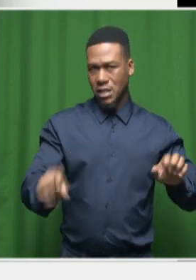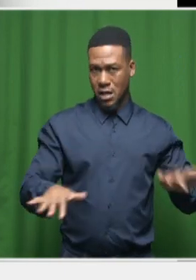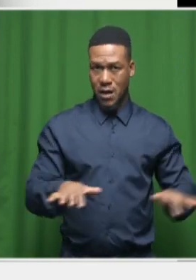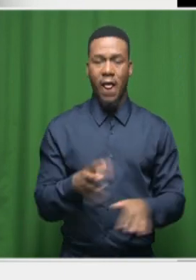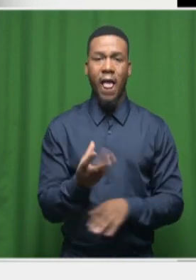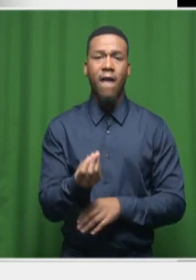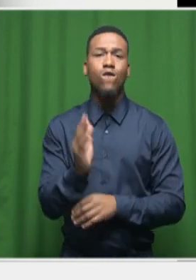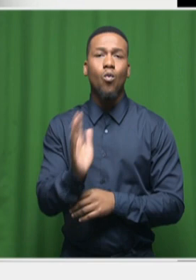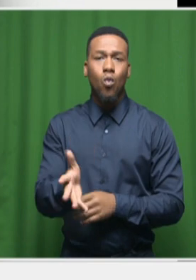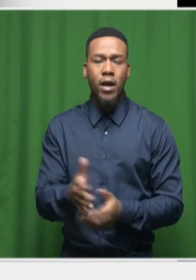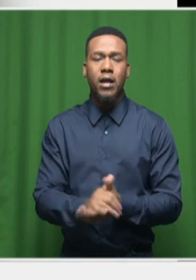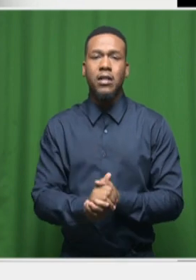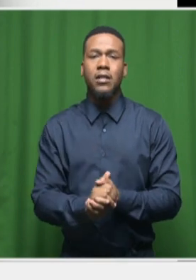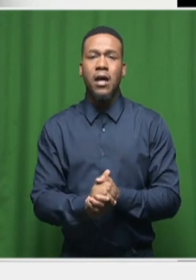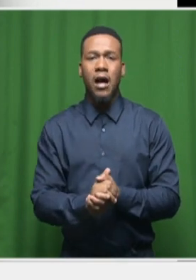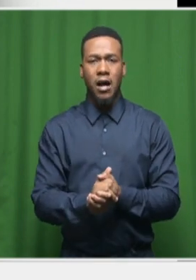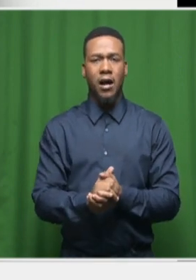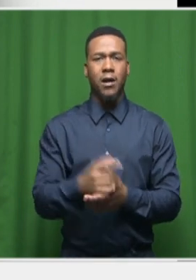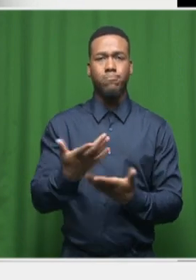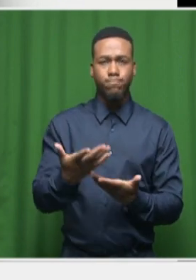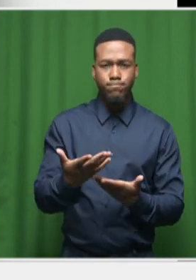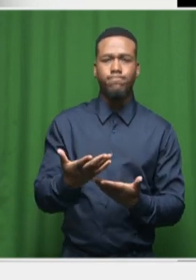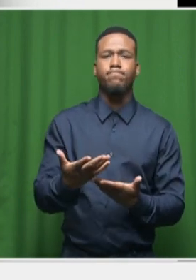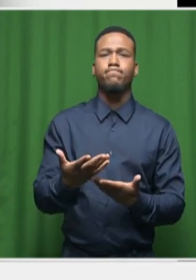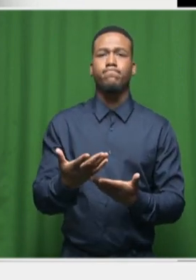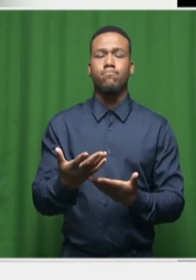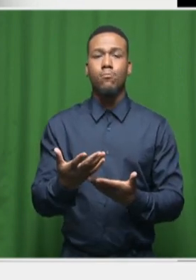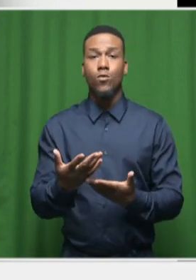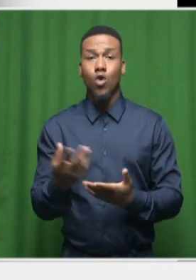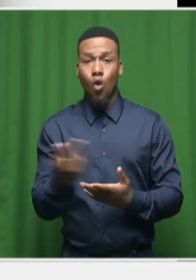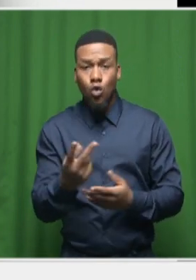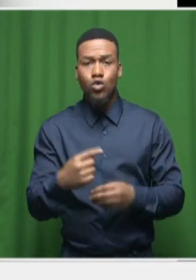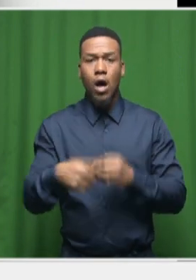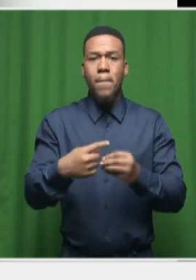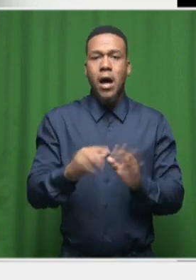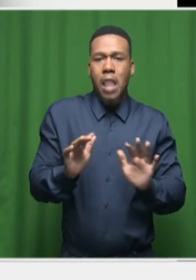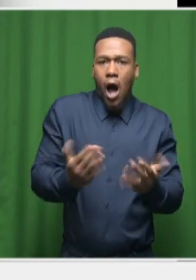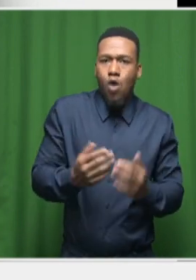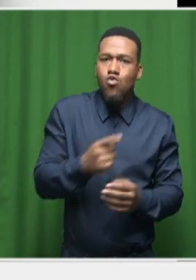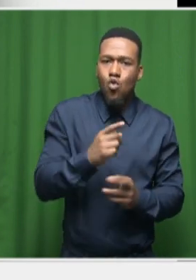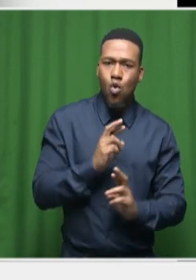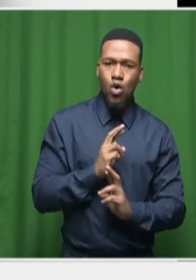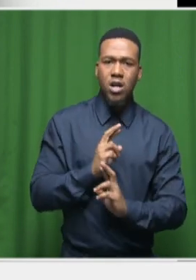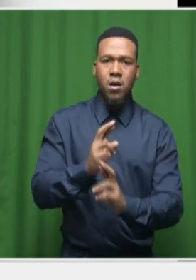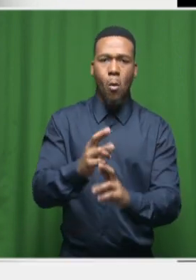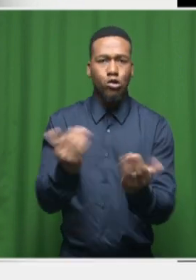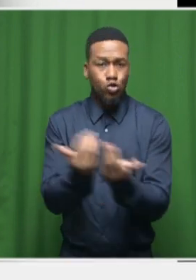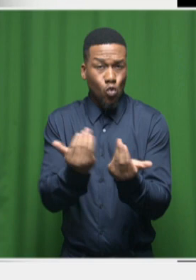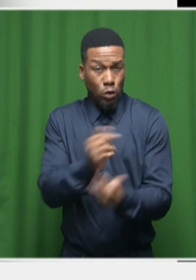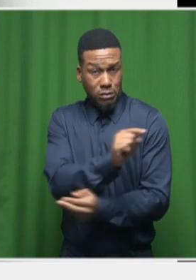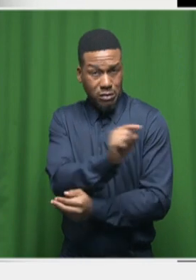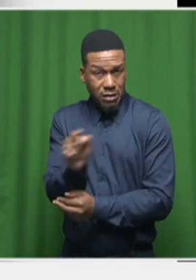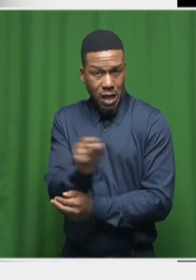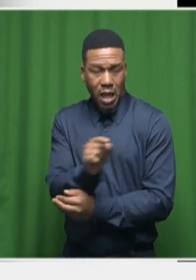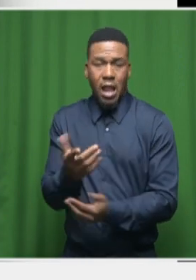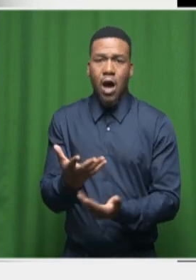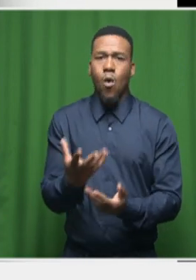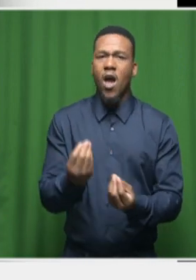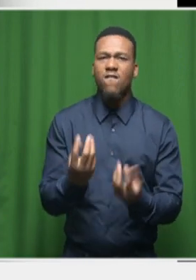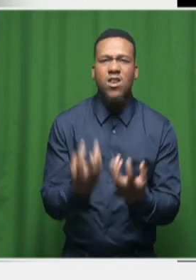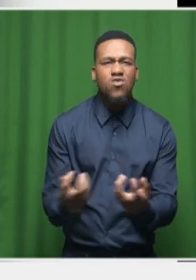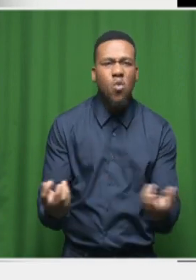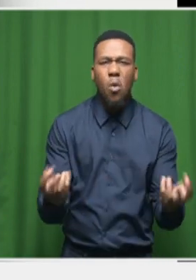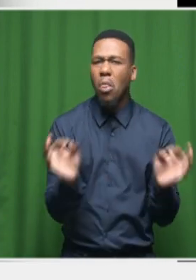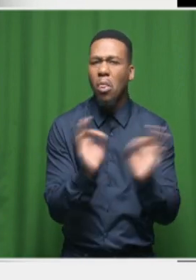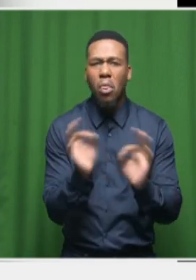because Section 27 is launching a new tool around how you report, schools that don't have proper facilities